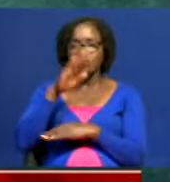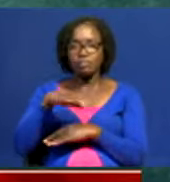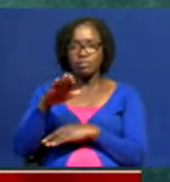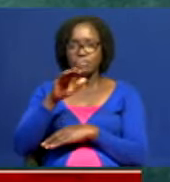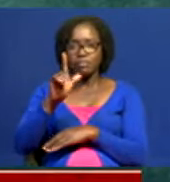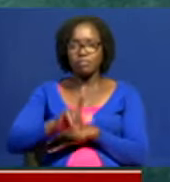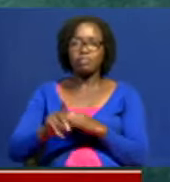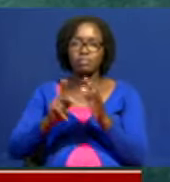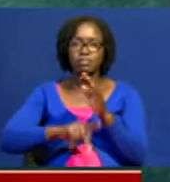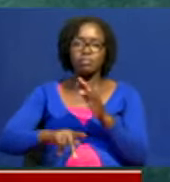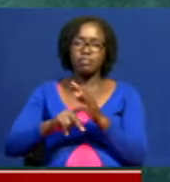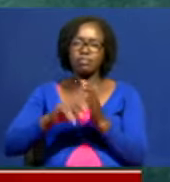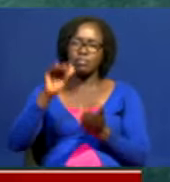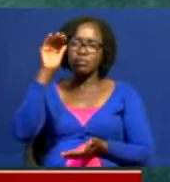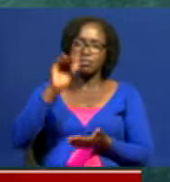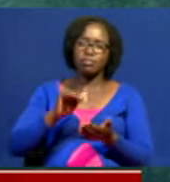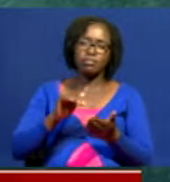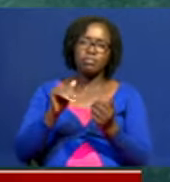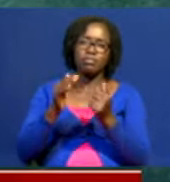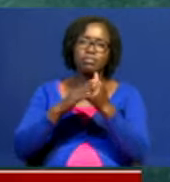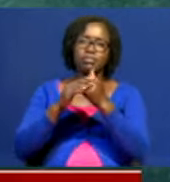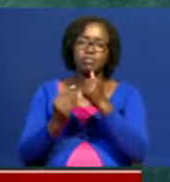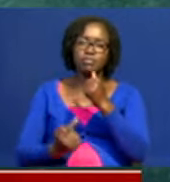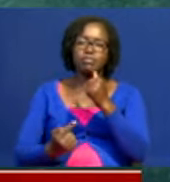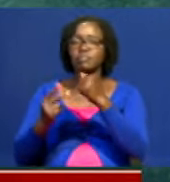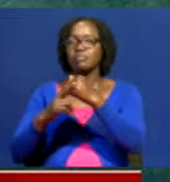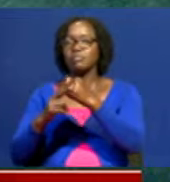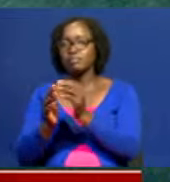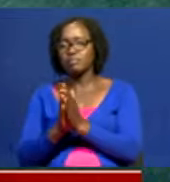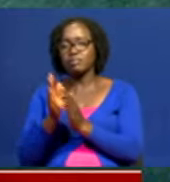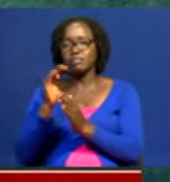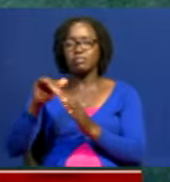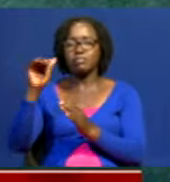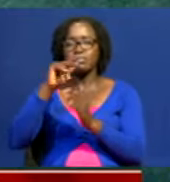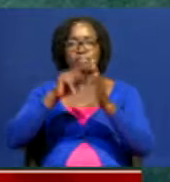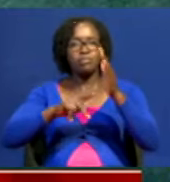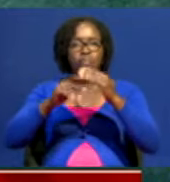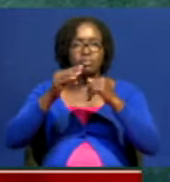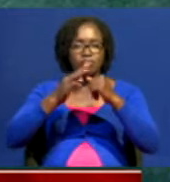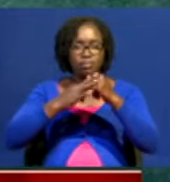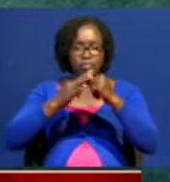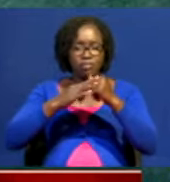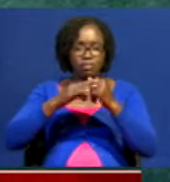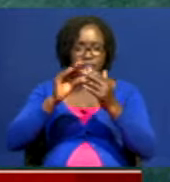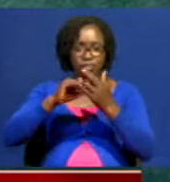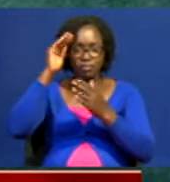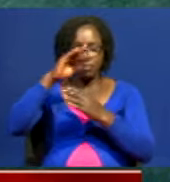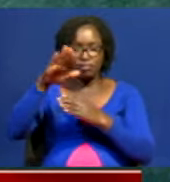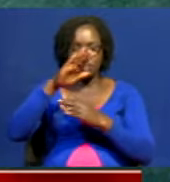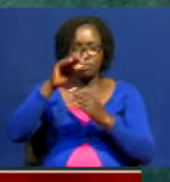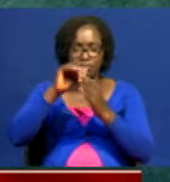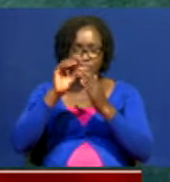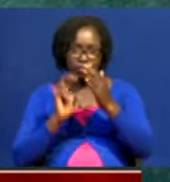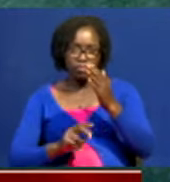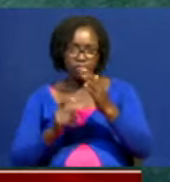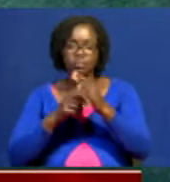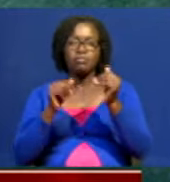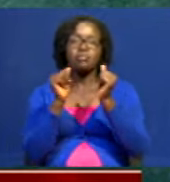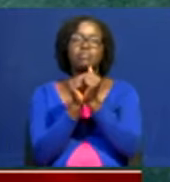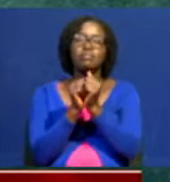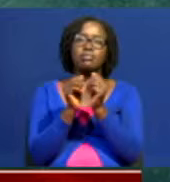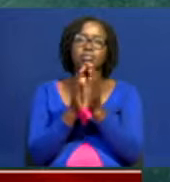lower primary were reduced from 9 to 7, while upper primary will have 8 learning areas, down from 10, as